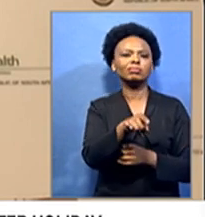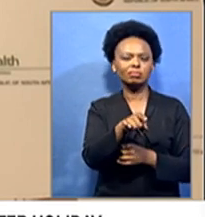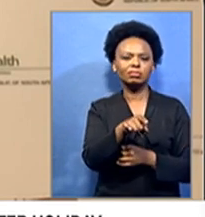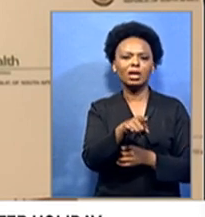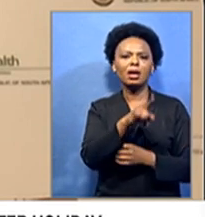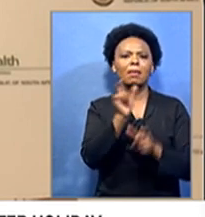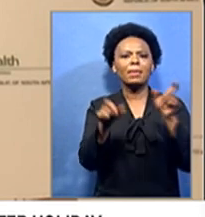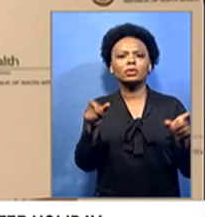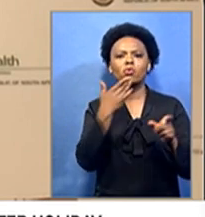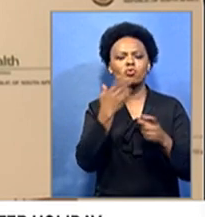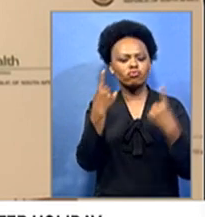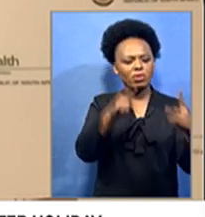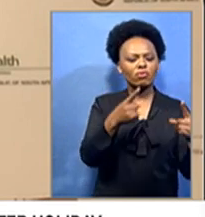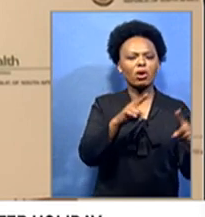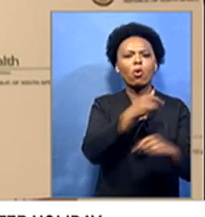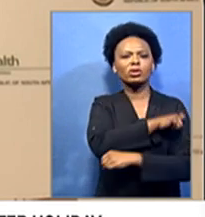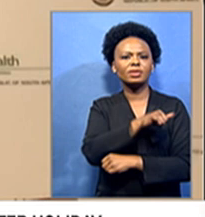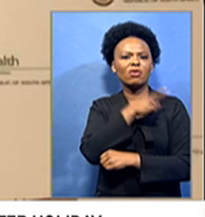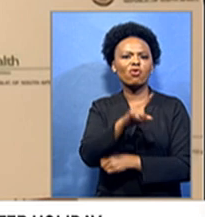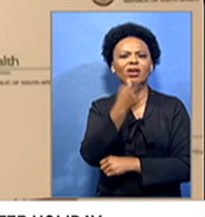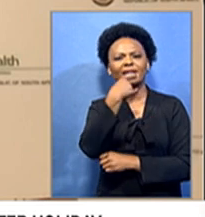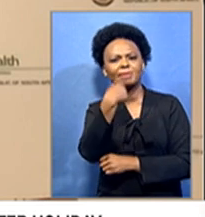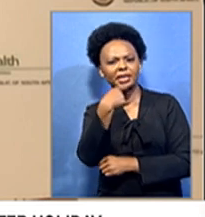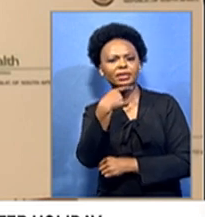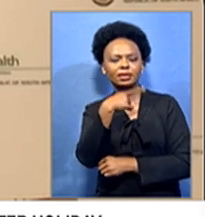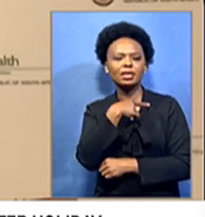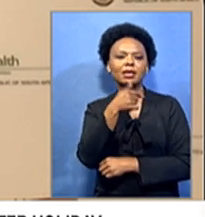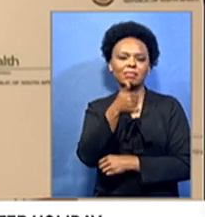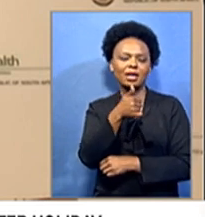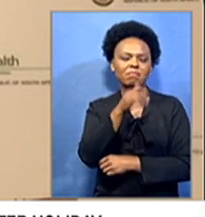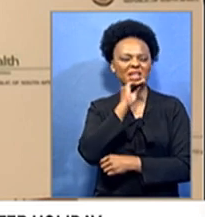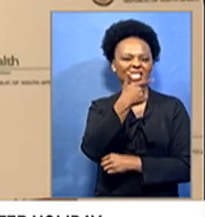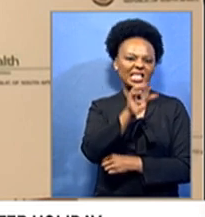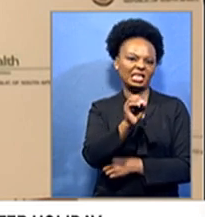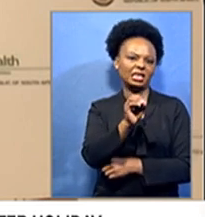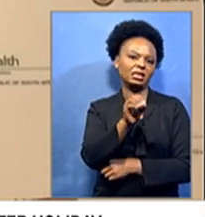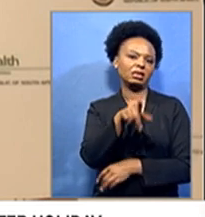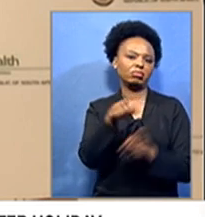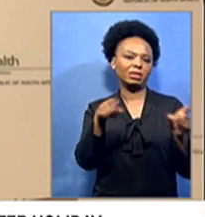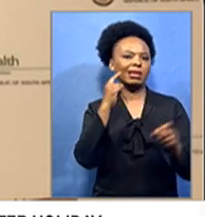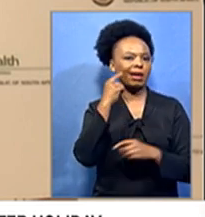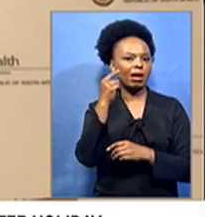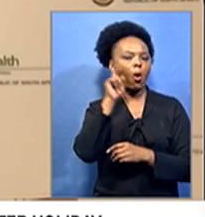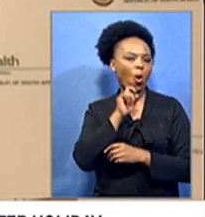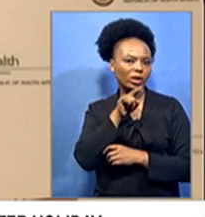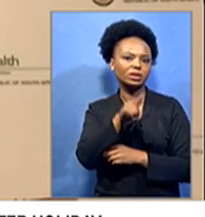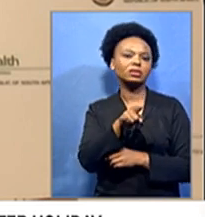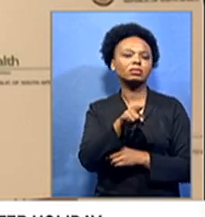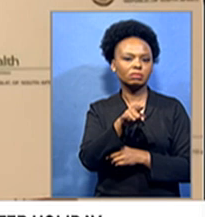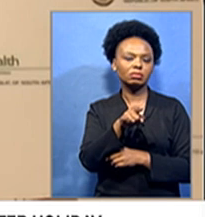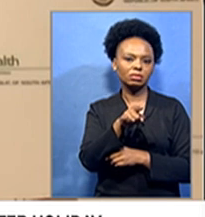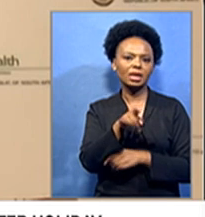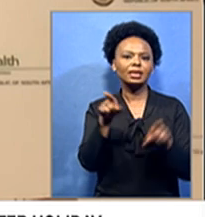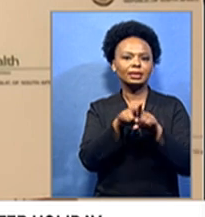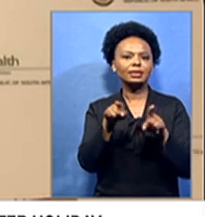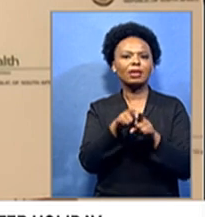treatment. We're going to be focusing on those over 60 immediately, and then we also have to deal with those in the occupational